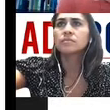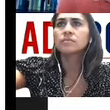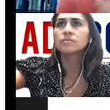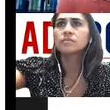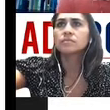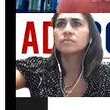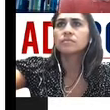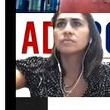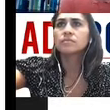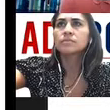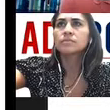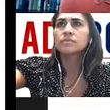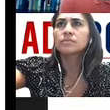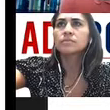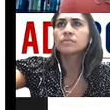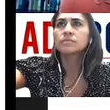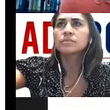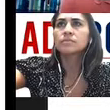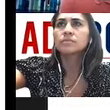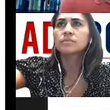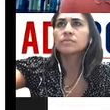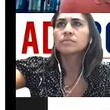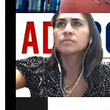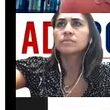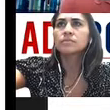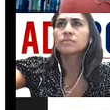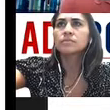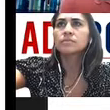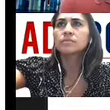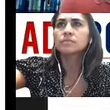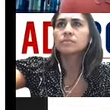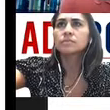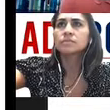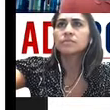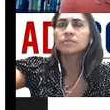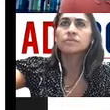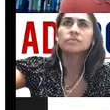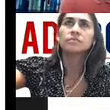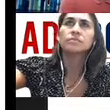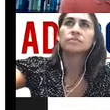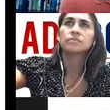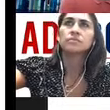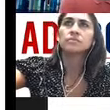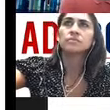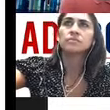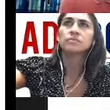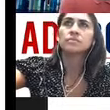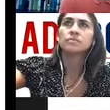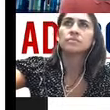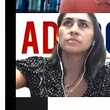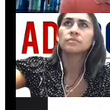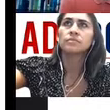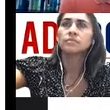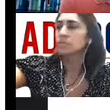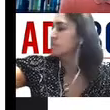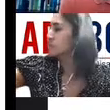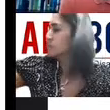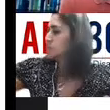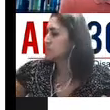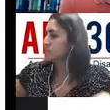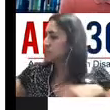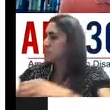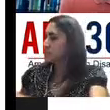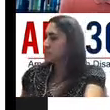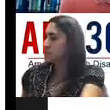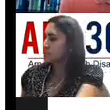our web address, and I'll drop that in the chat so everyone, so you can see that and use that.